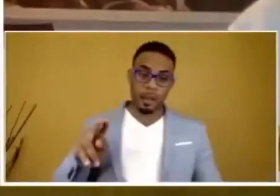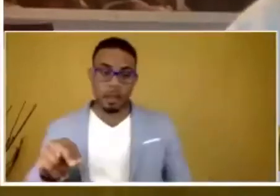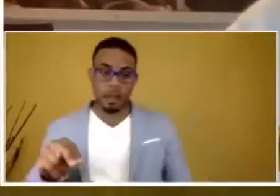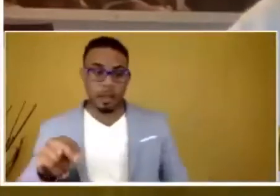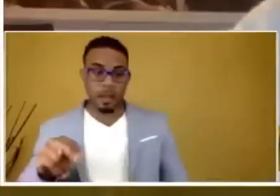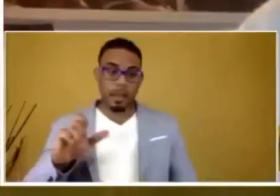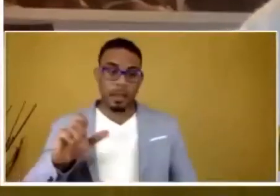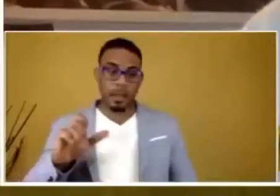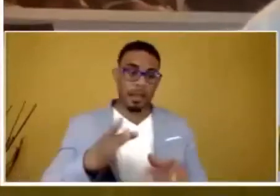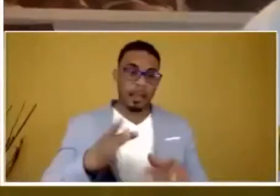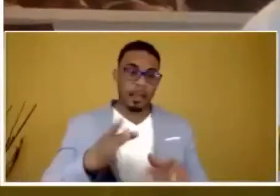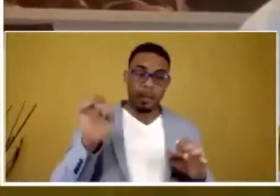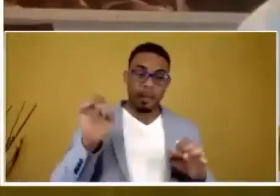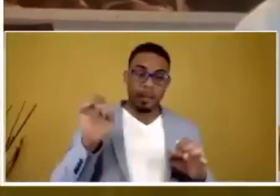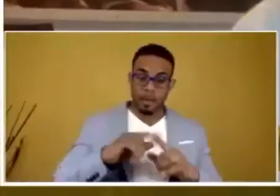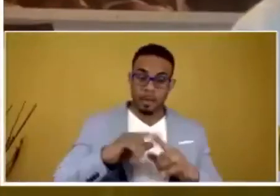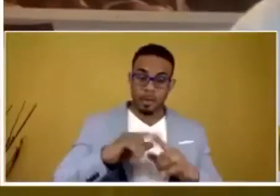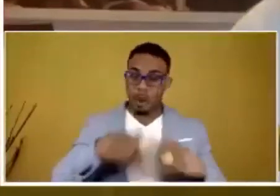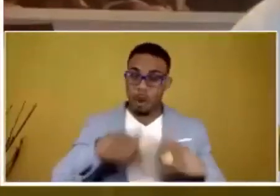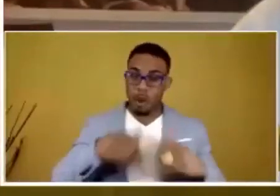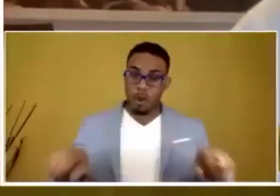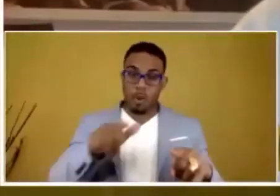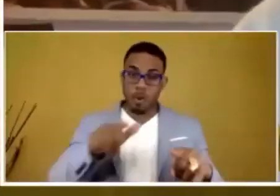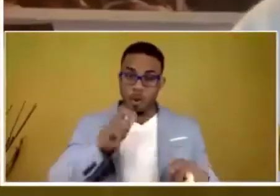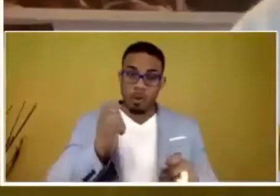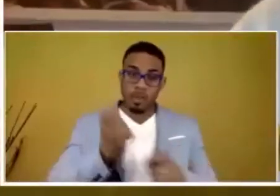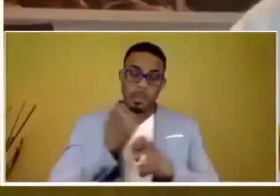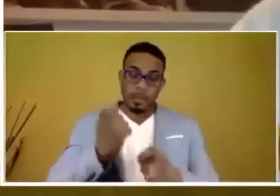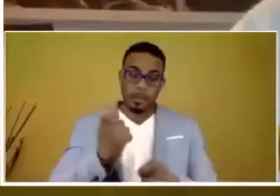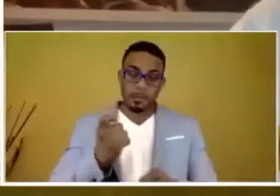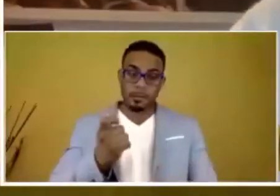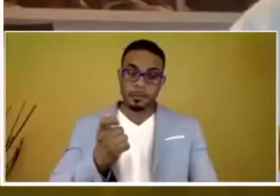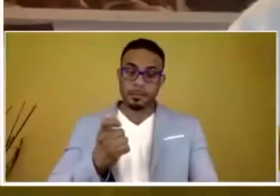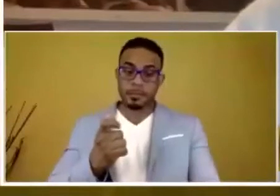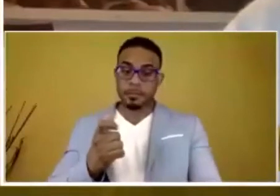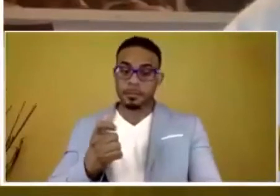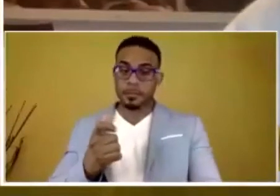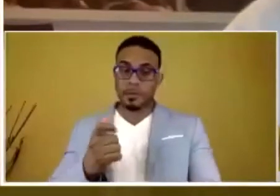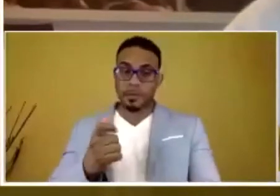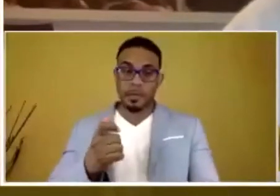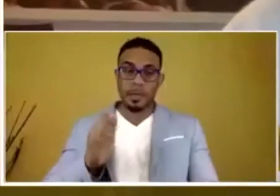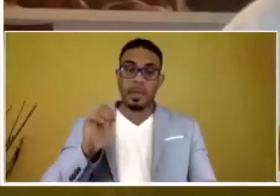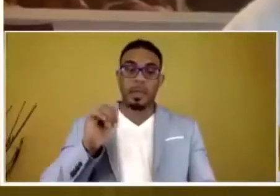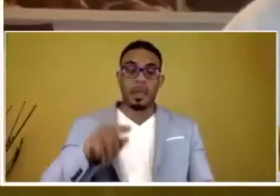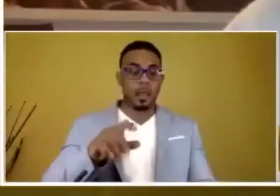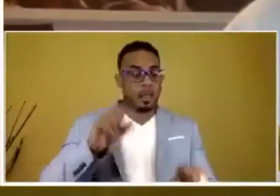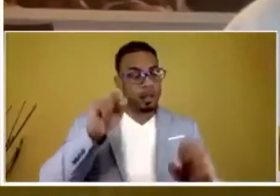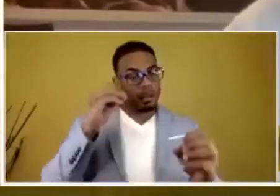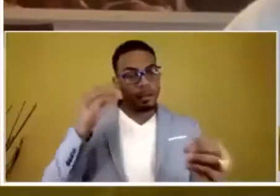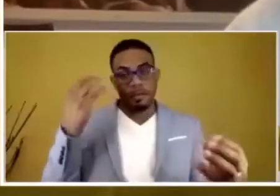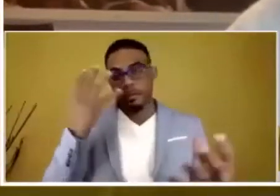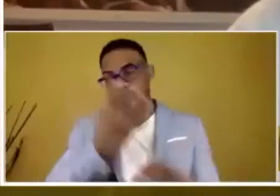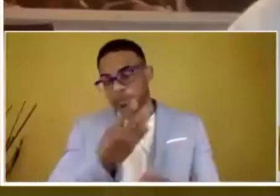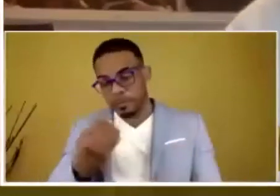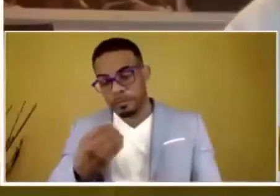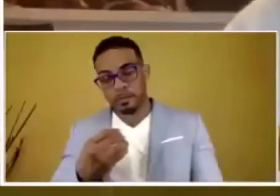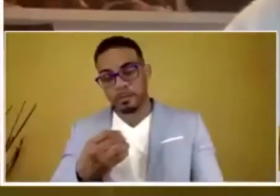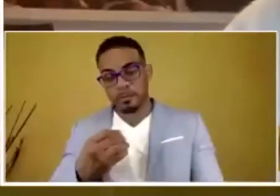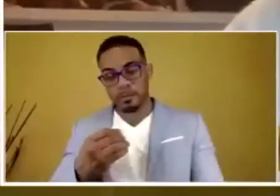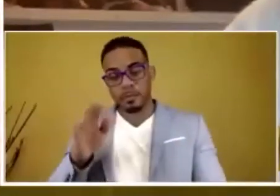Happy Easter to all of those who celebrate. This was a remarkable, remarkable